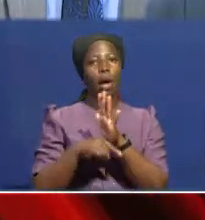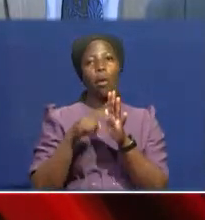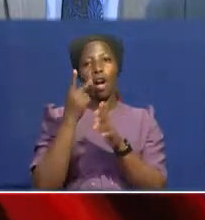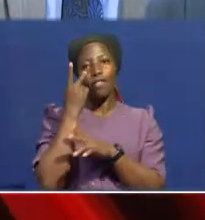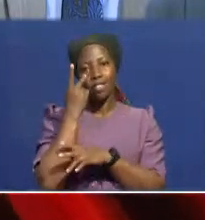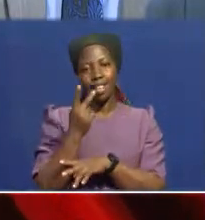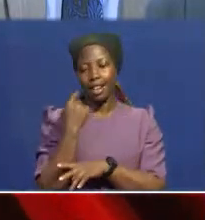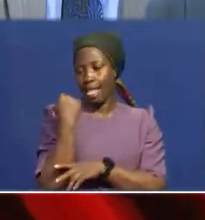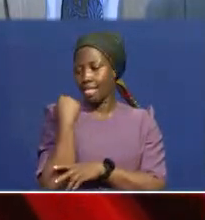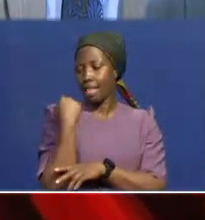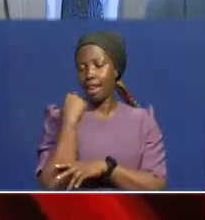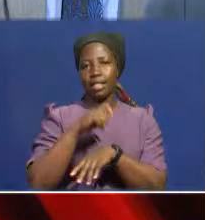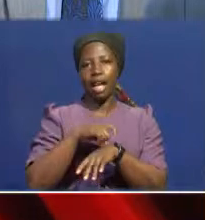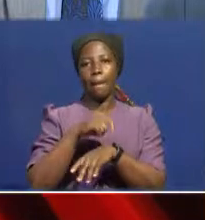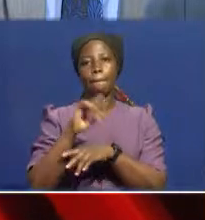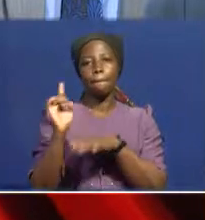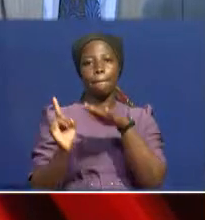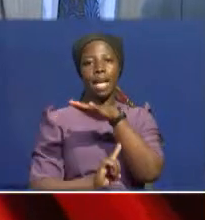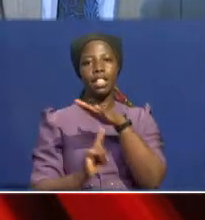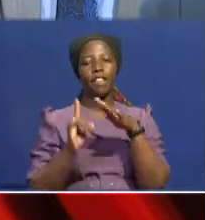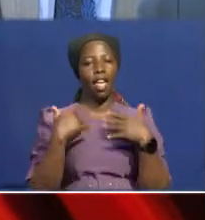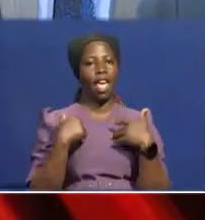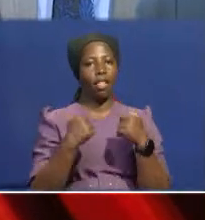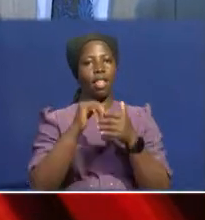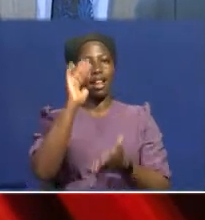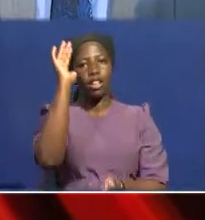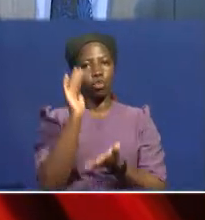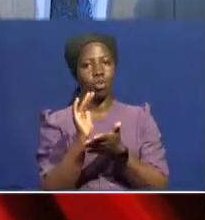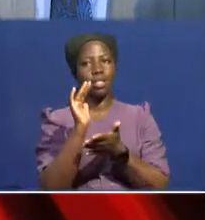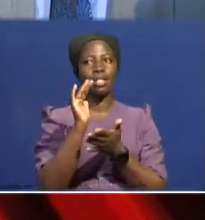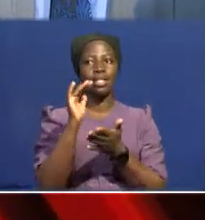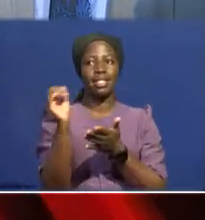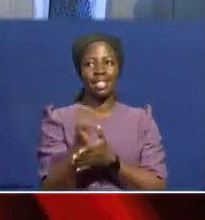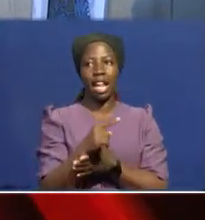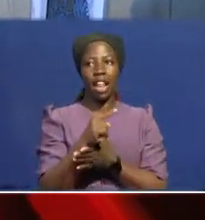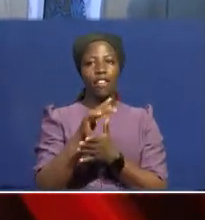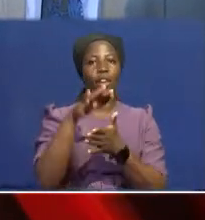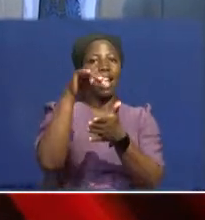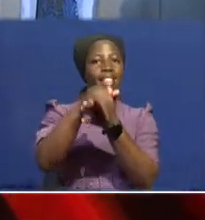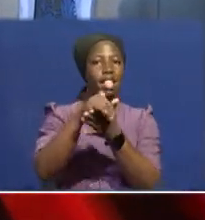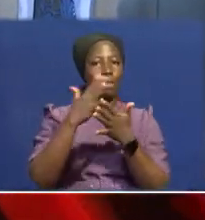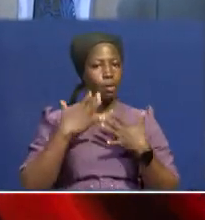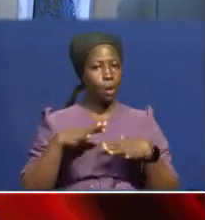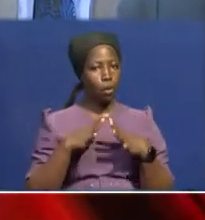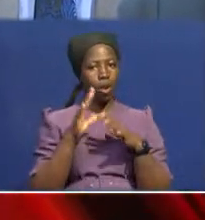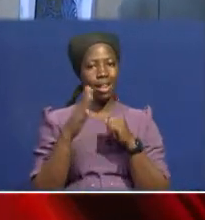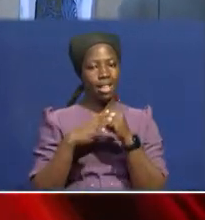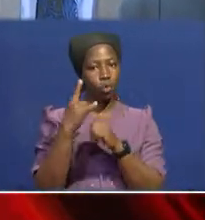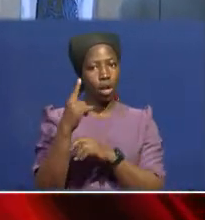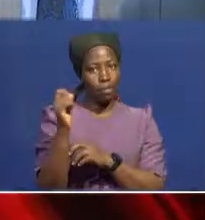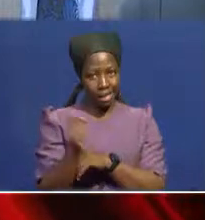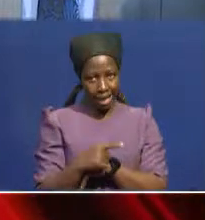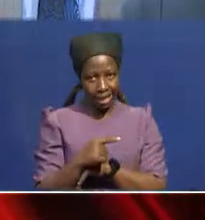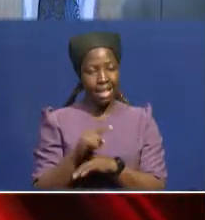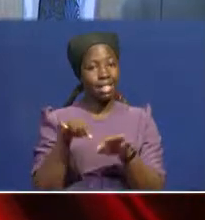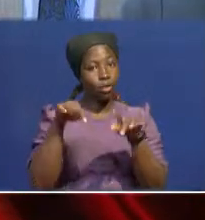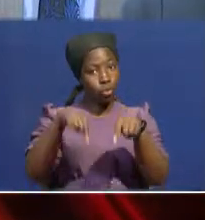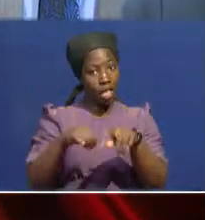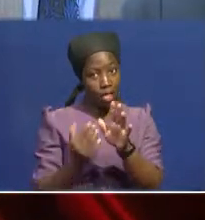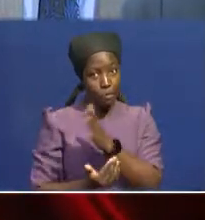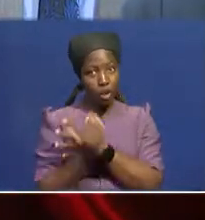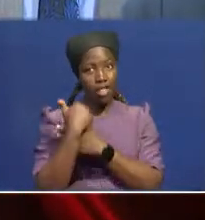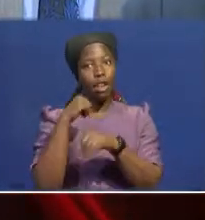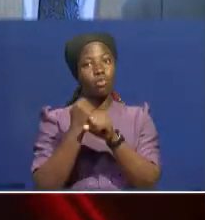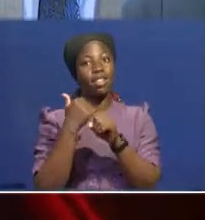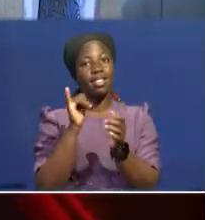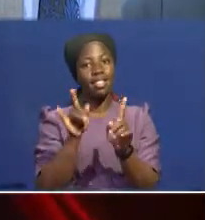the Ministry of Health reduced the salary of interns by 91%. And this morning, they were filing the same in court. Yet we know this was